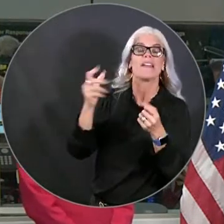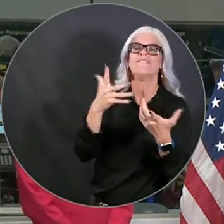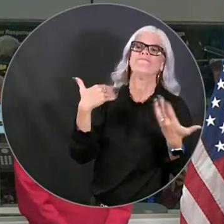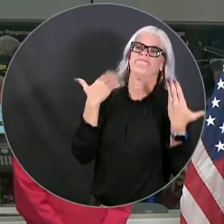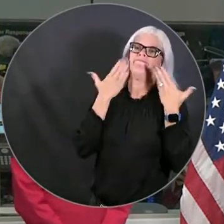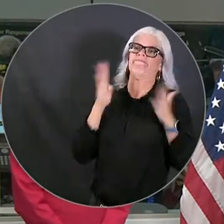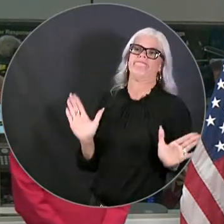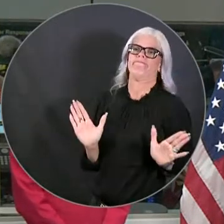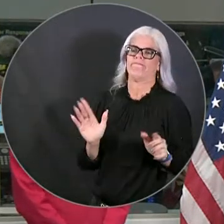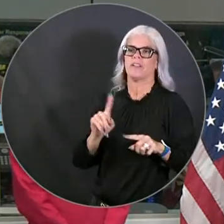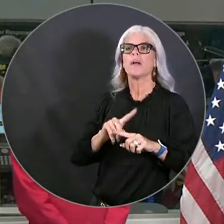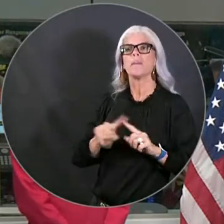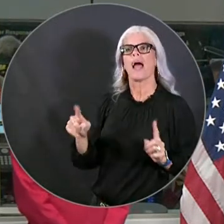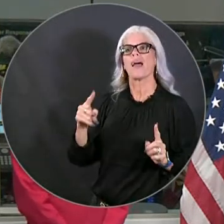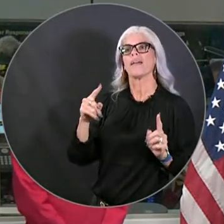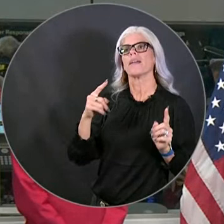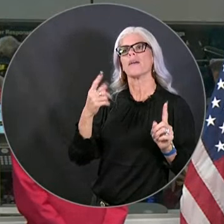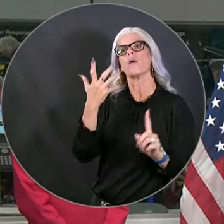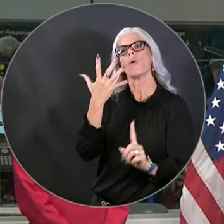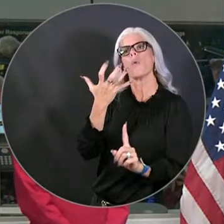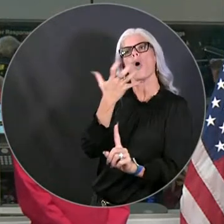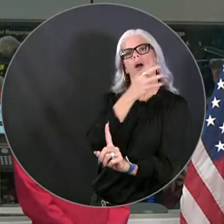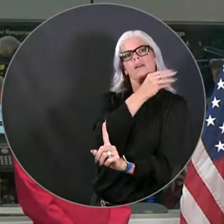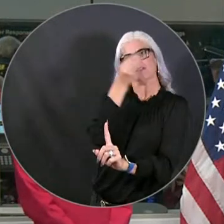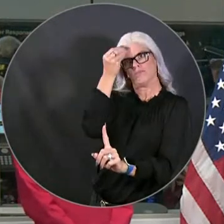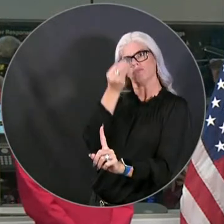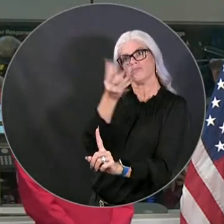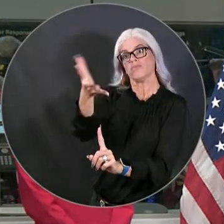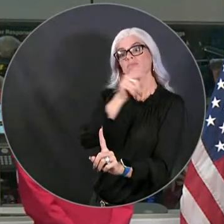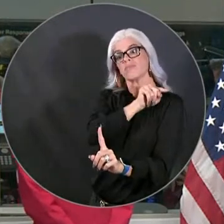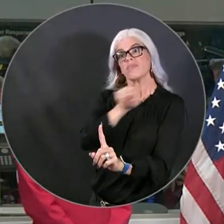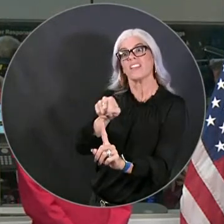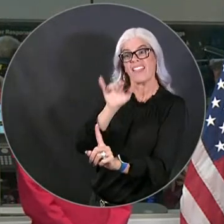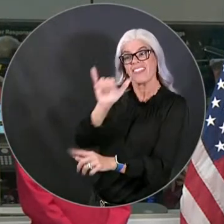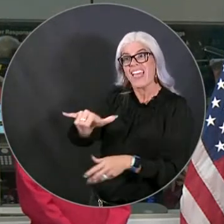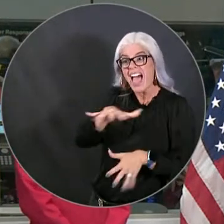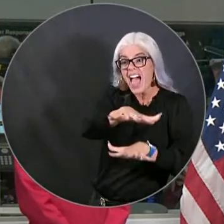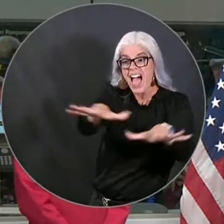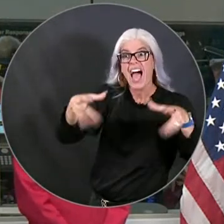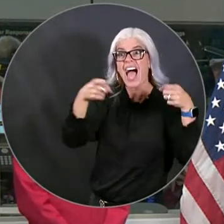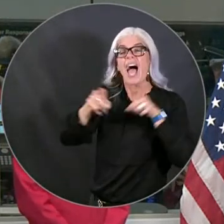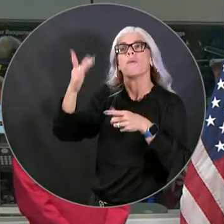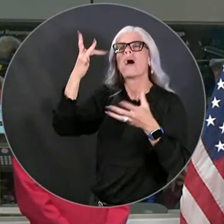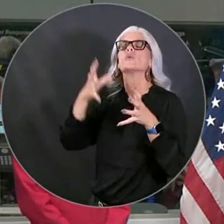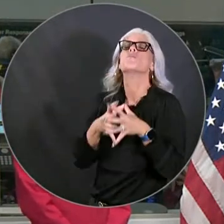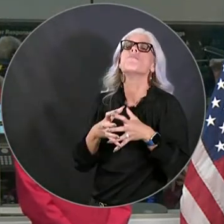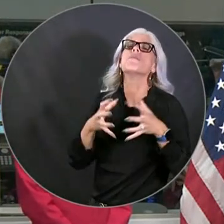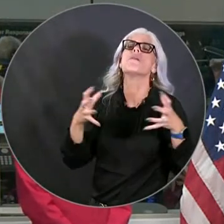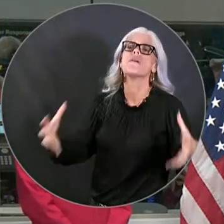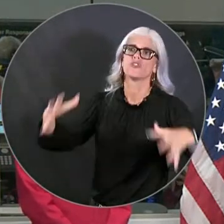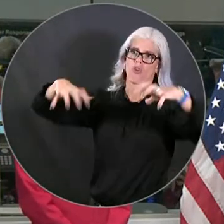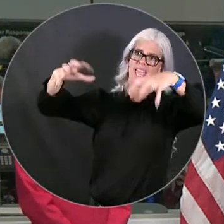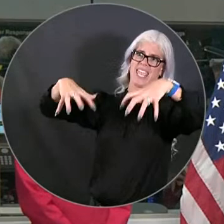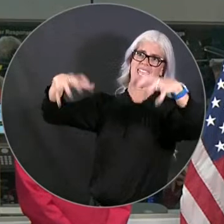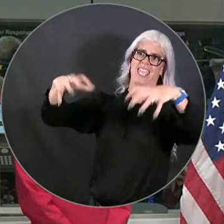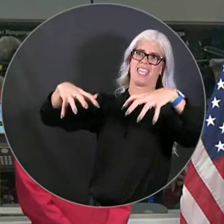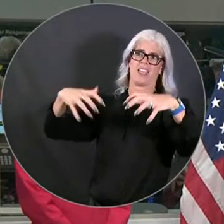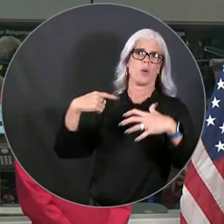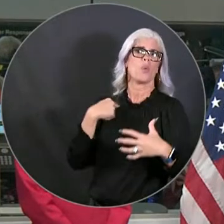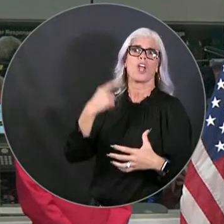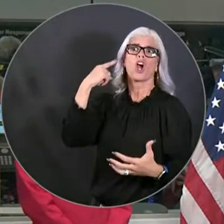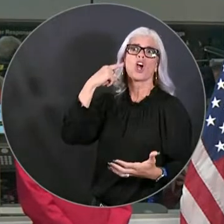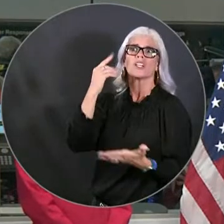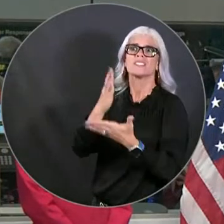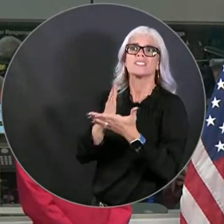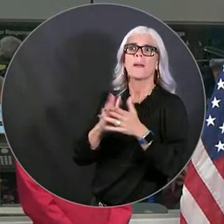what it's linked to is the massive amounts of rainfall that are happening there. We were receiving reports that some creeks, tributaries,